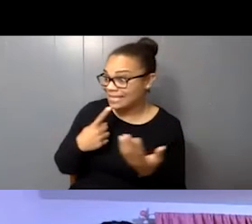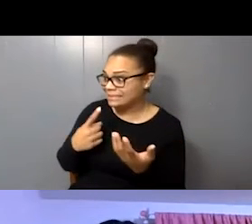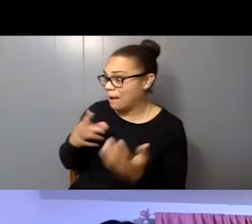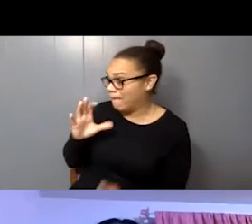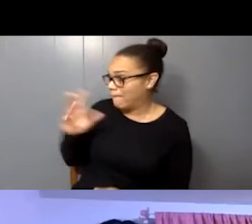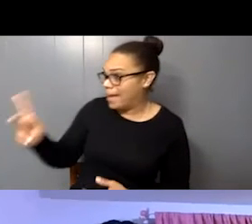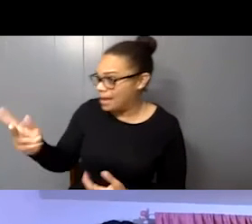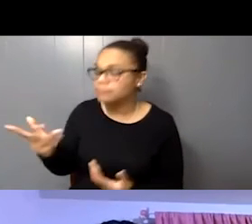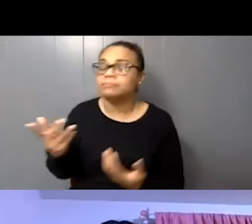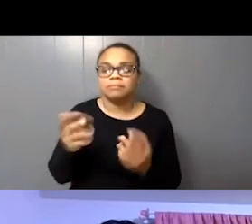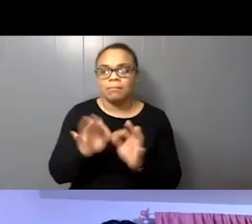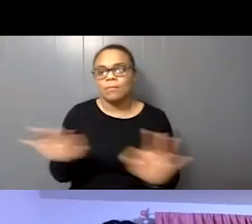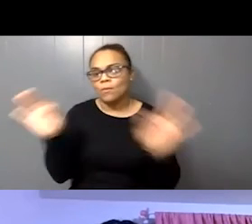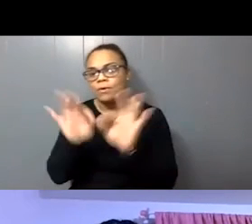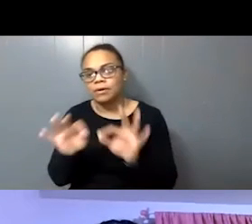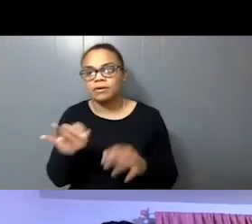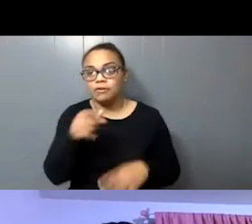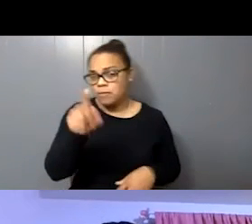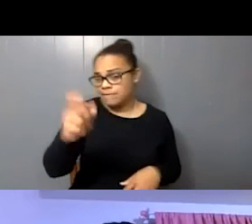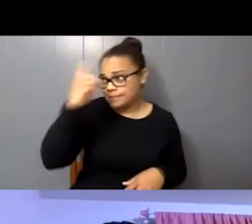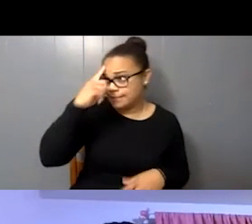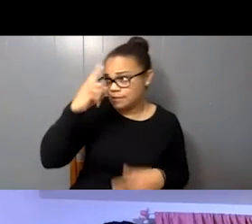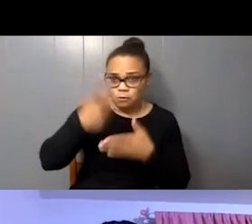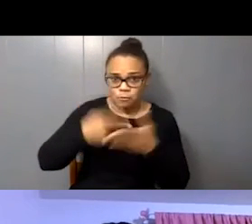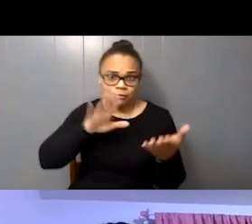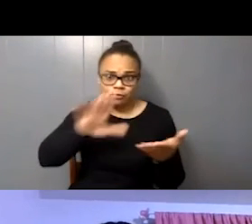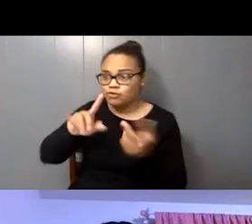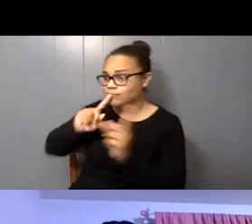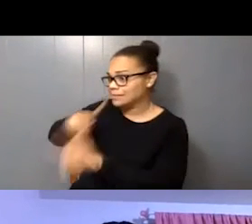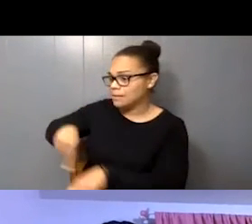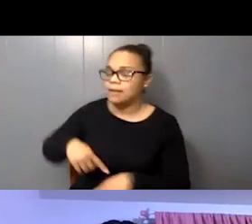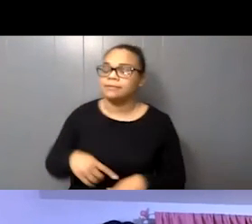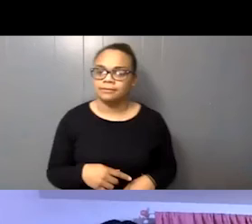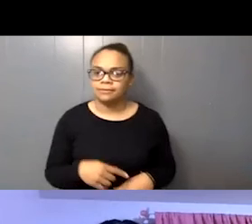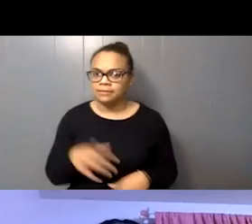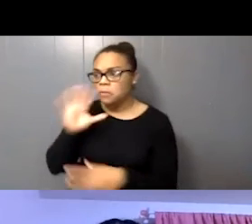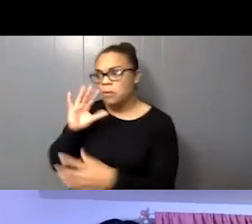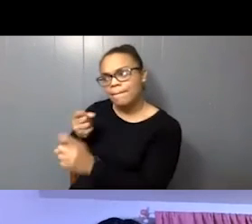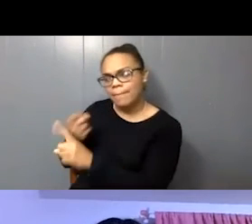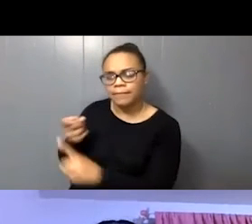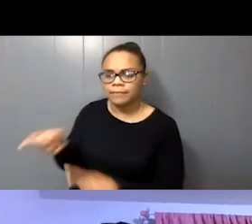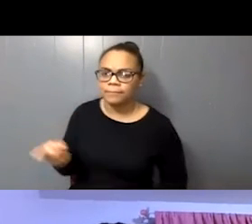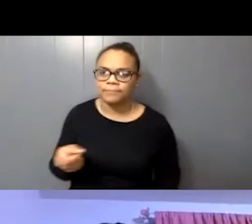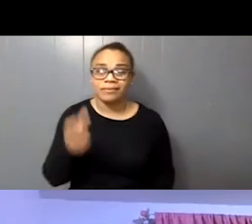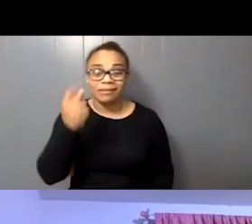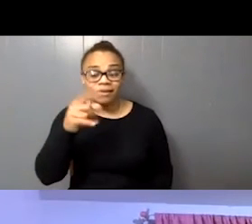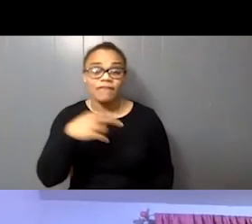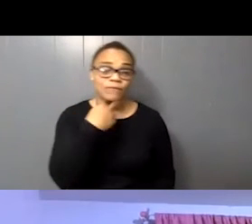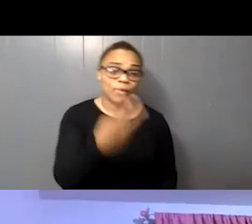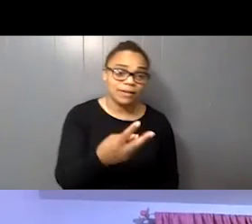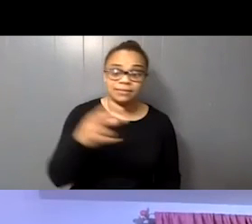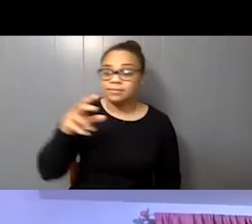still affect them when somebody's coming out to you. And your voice and tone is also incredibly important,